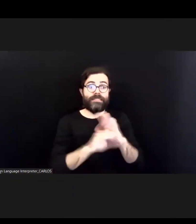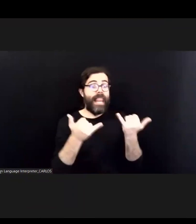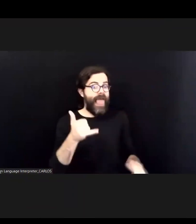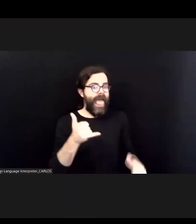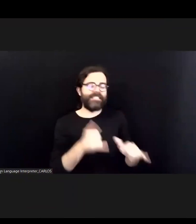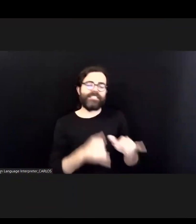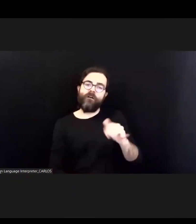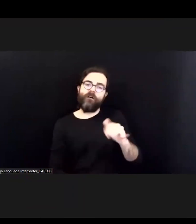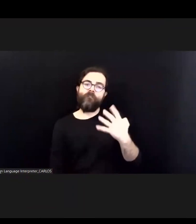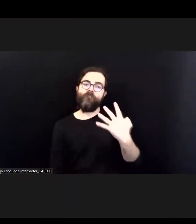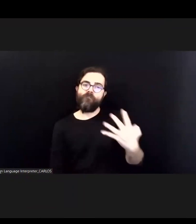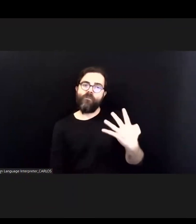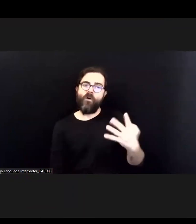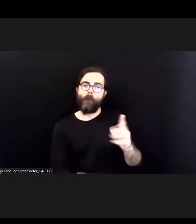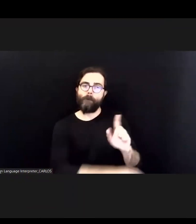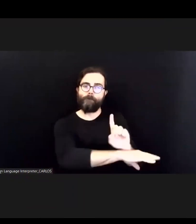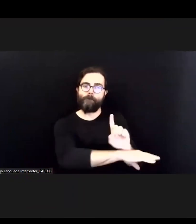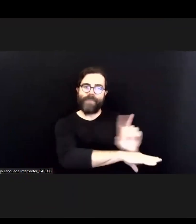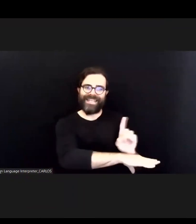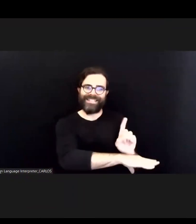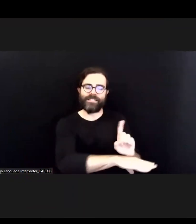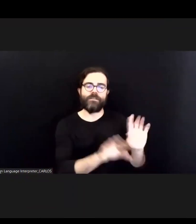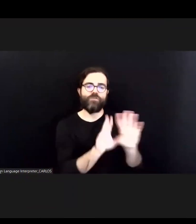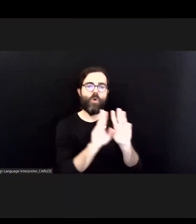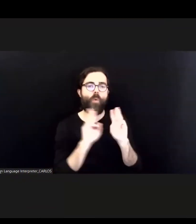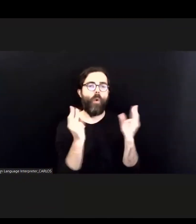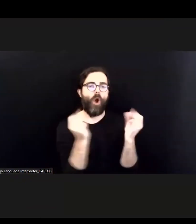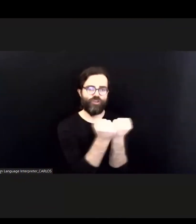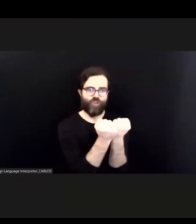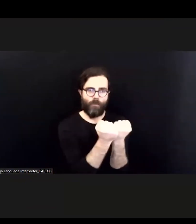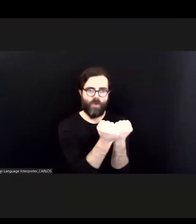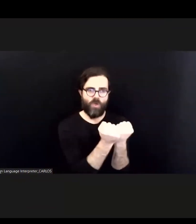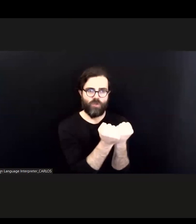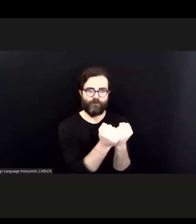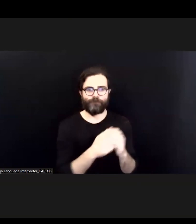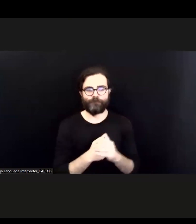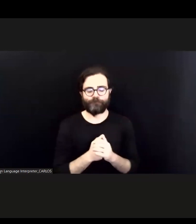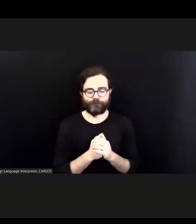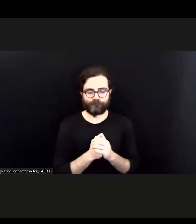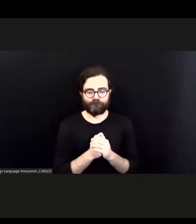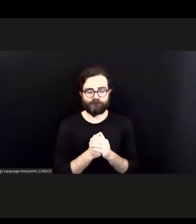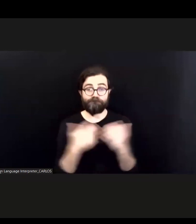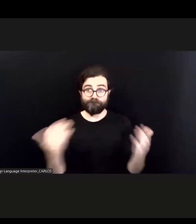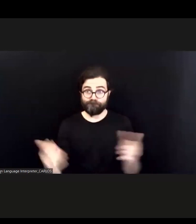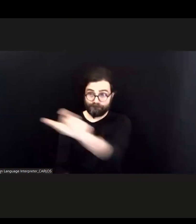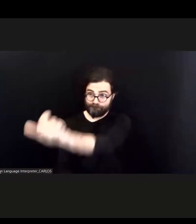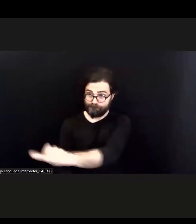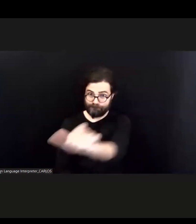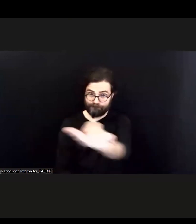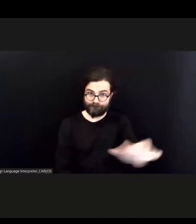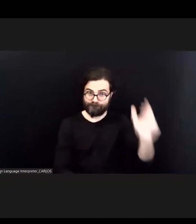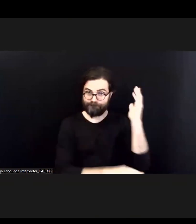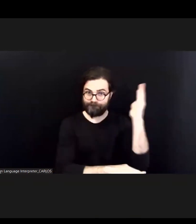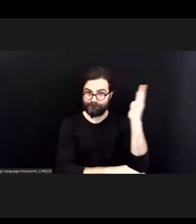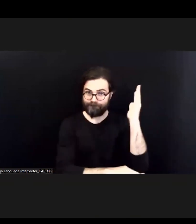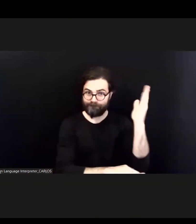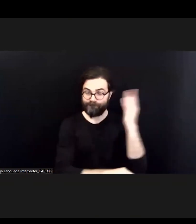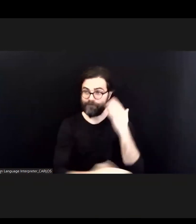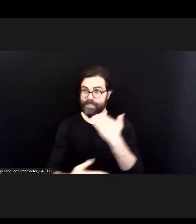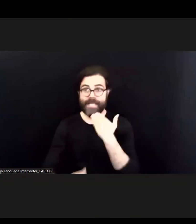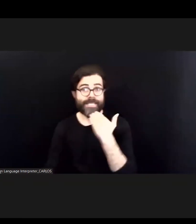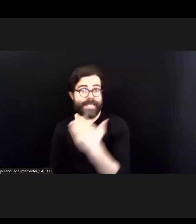everyone gets into their curriculum in the university. Everyone is taught at least basic accessibility so that the next